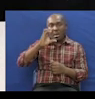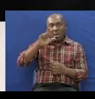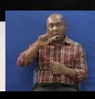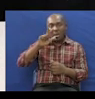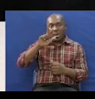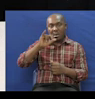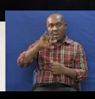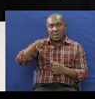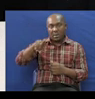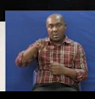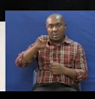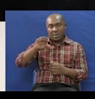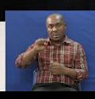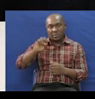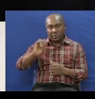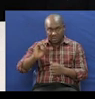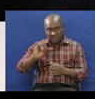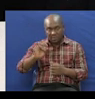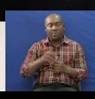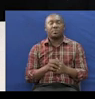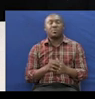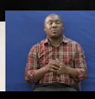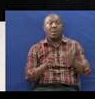there is ships